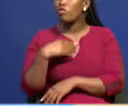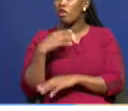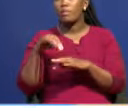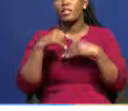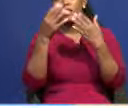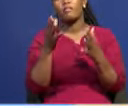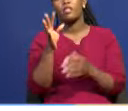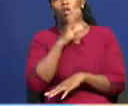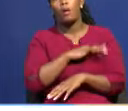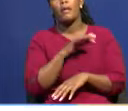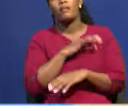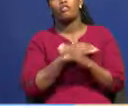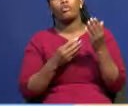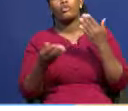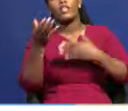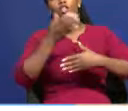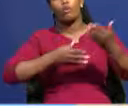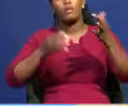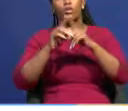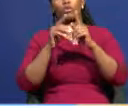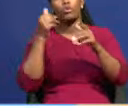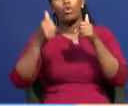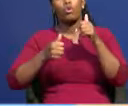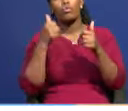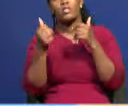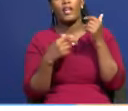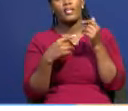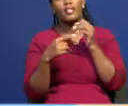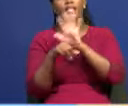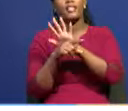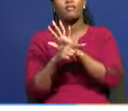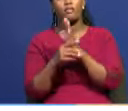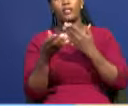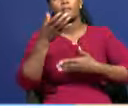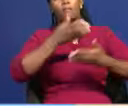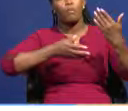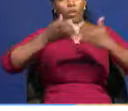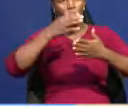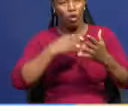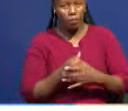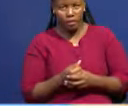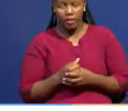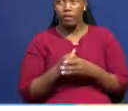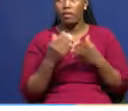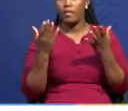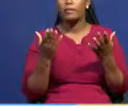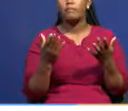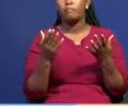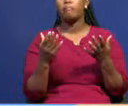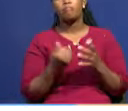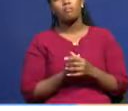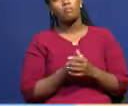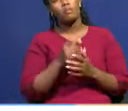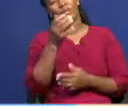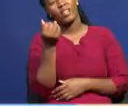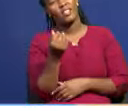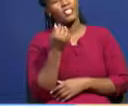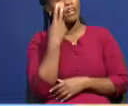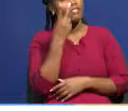beneficial to the economy, and what are those that are hurting the economy. Let me go to Daktari. Daktari, you have had, you have seen from